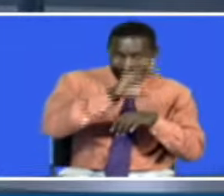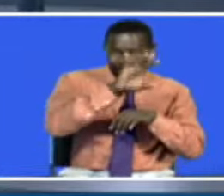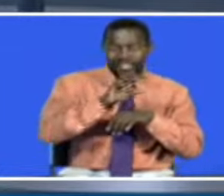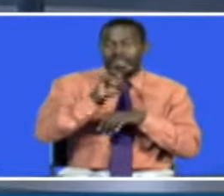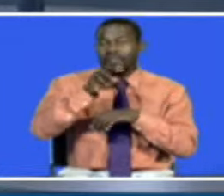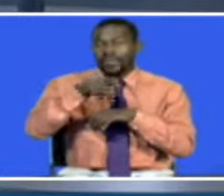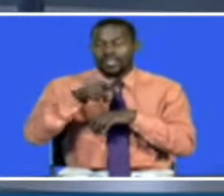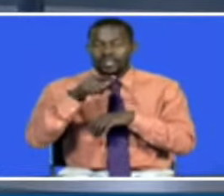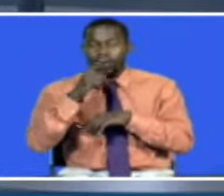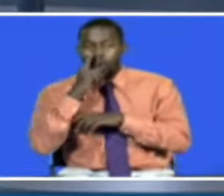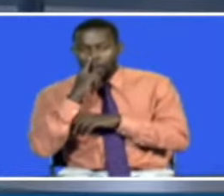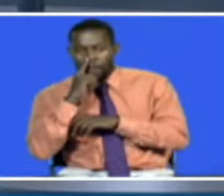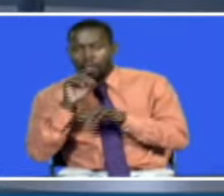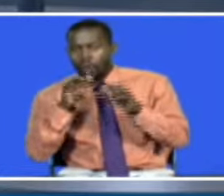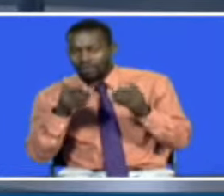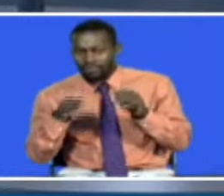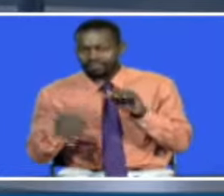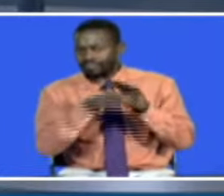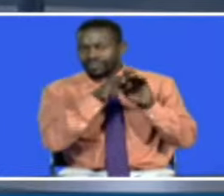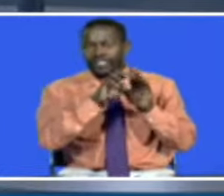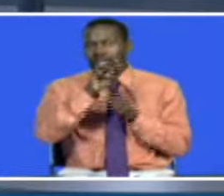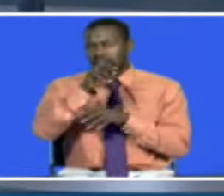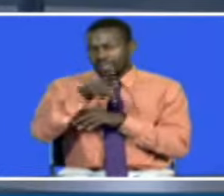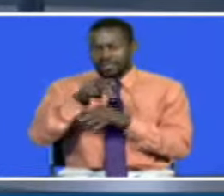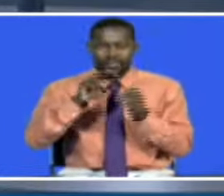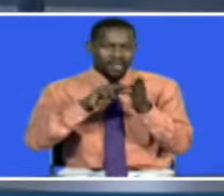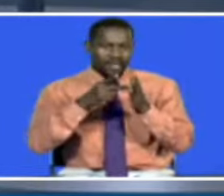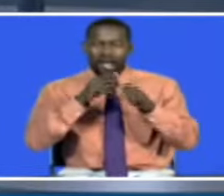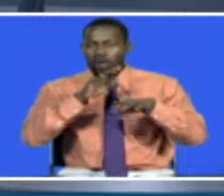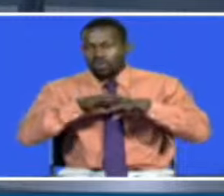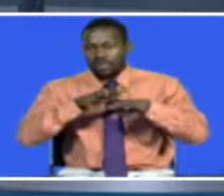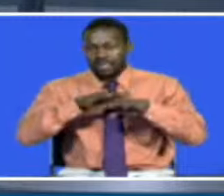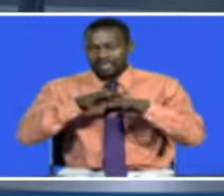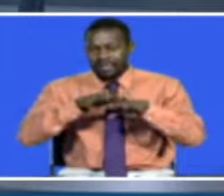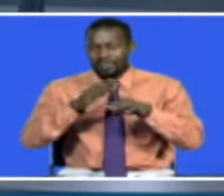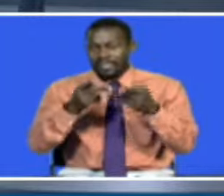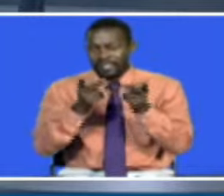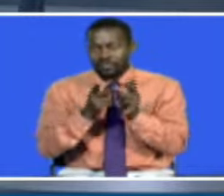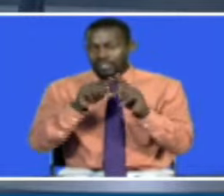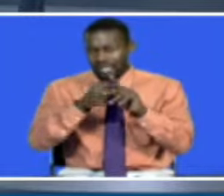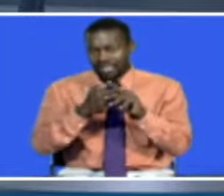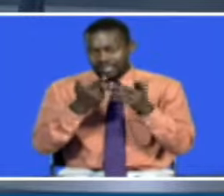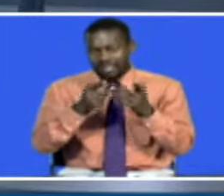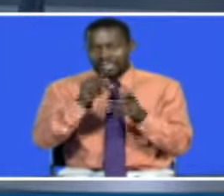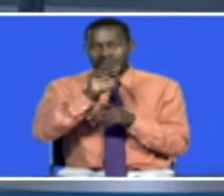call them back home. And that is a good place to begin tonight. At Ken Mijunga